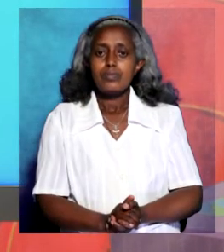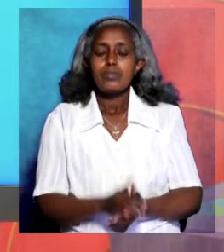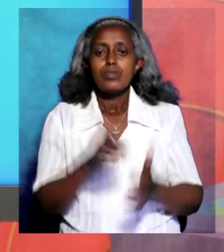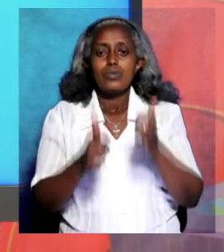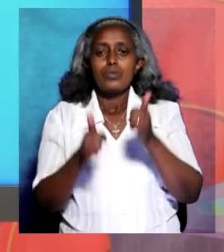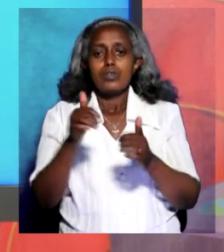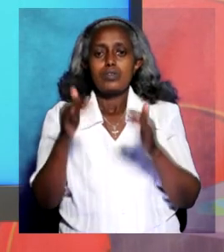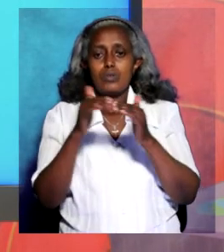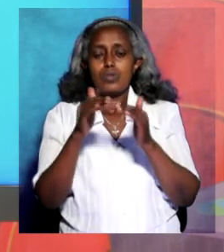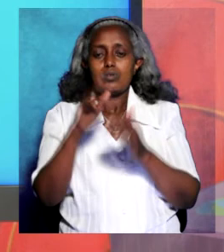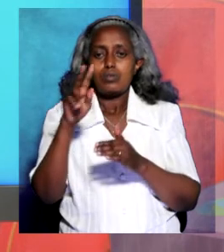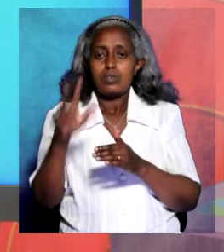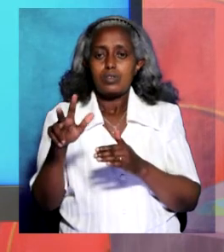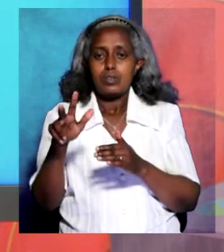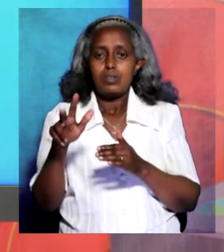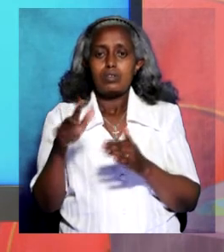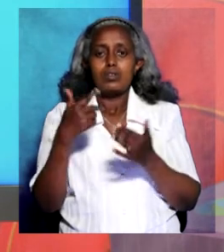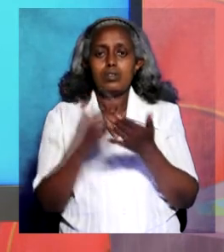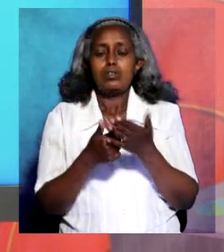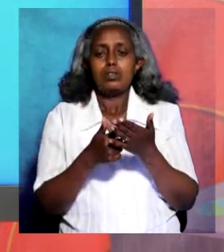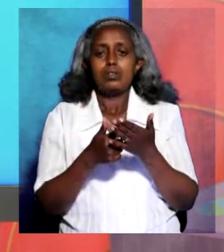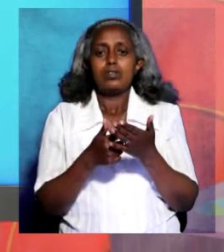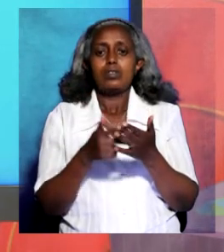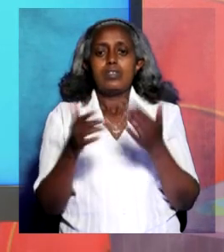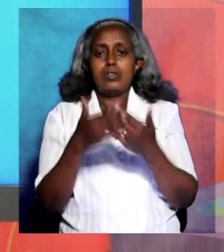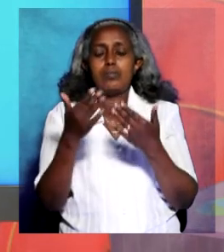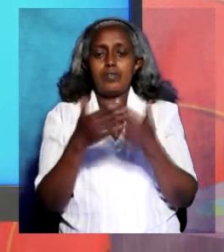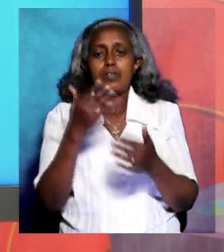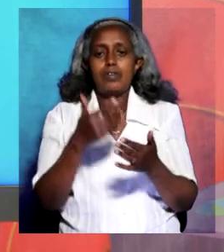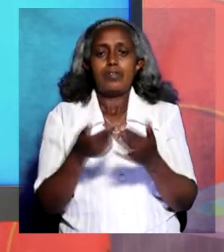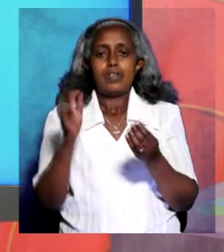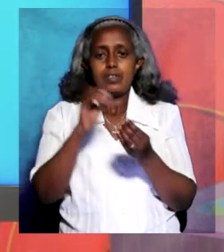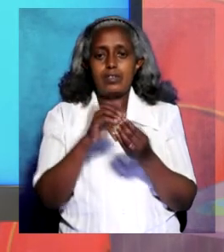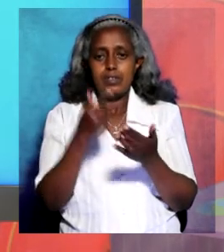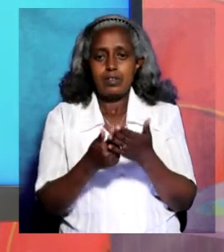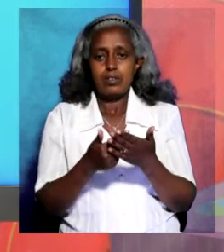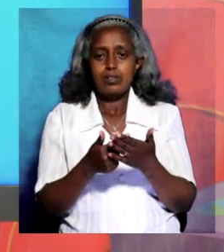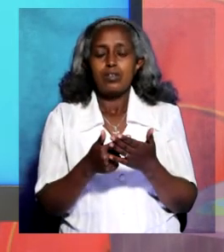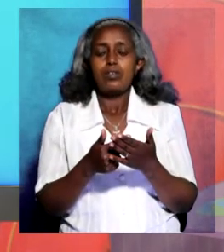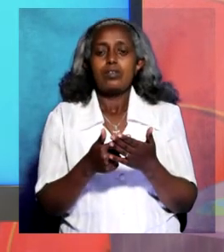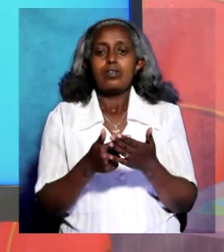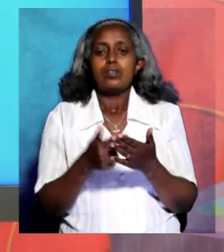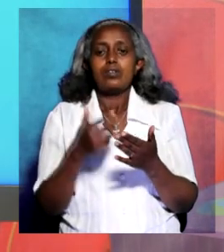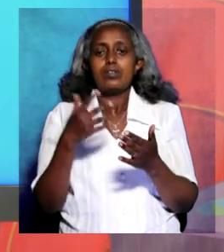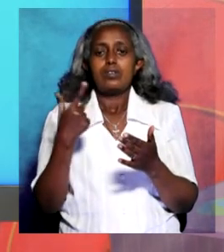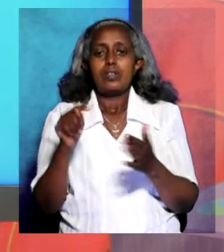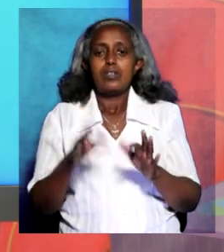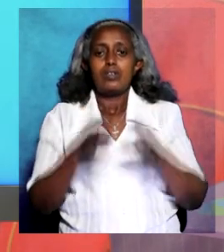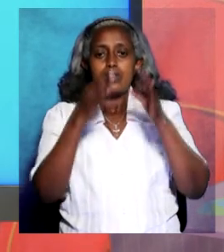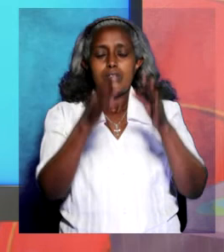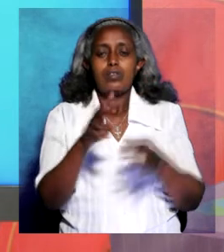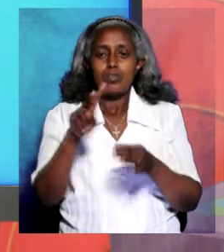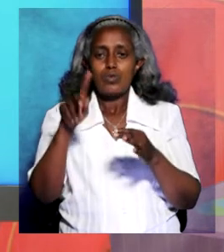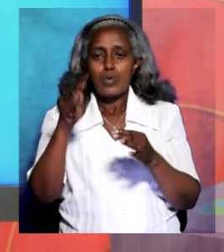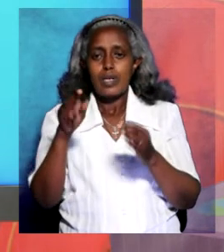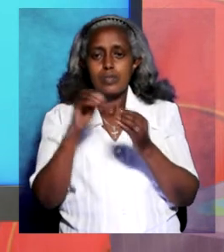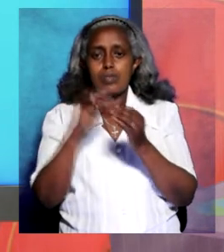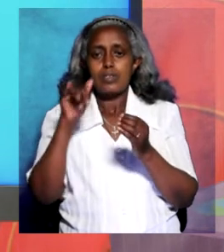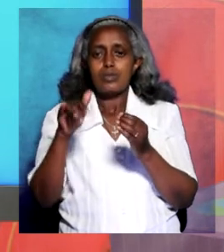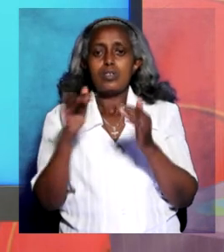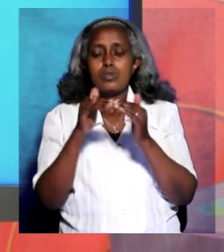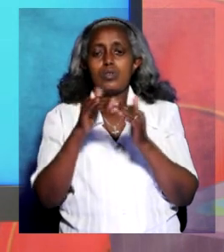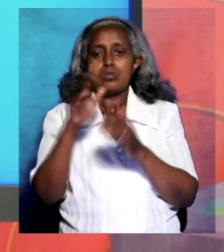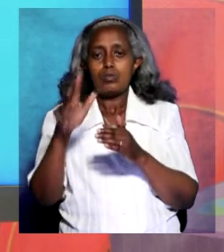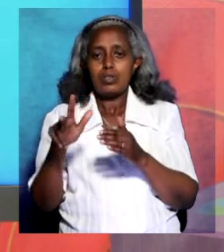which is equal to 3. So this, you can simplify further this. So the translation of 2x plus y is equal to